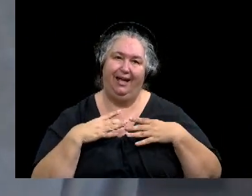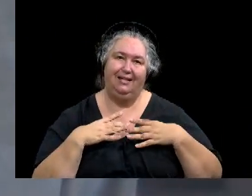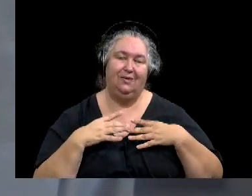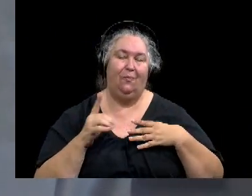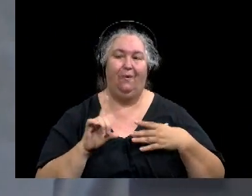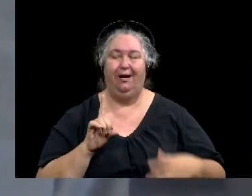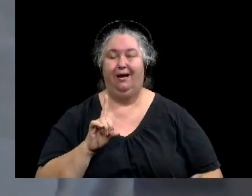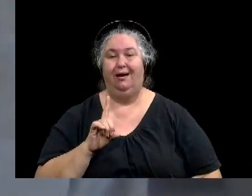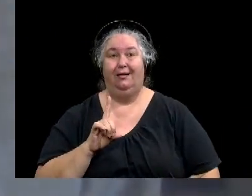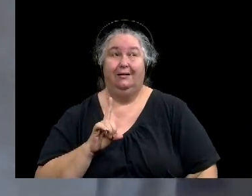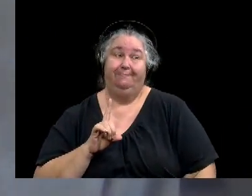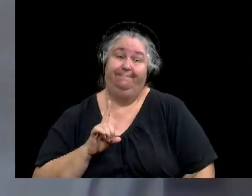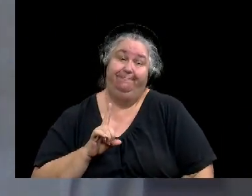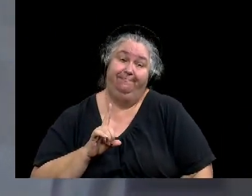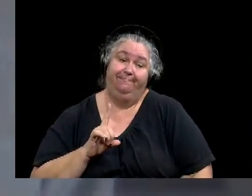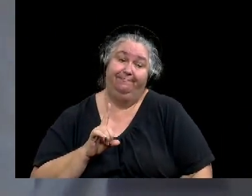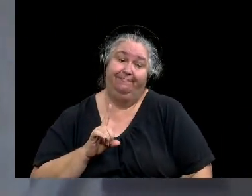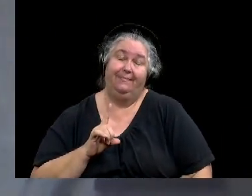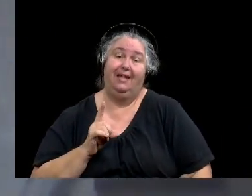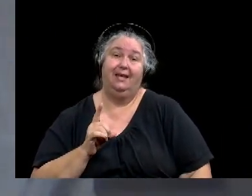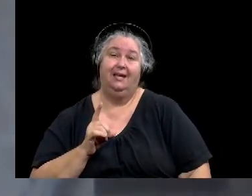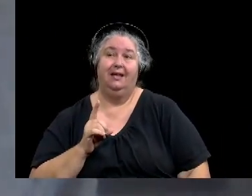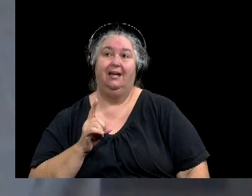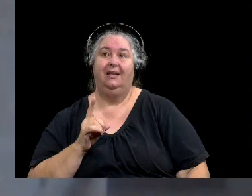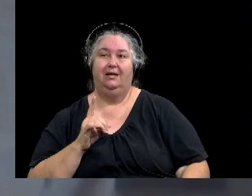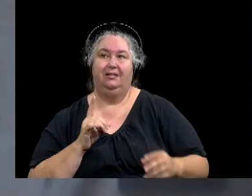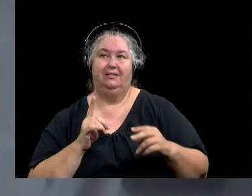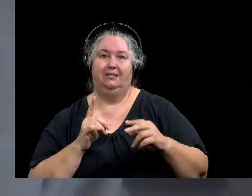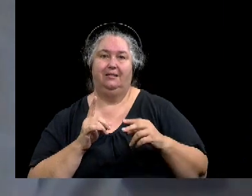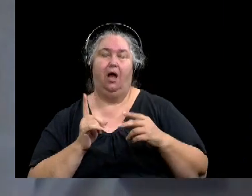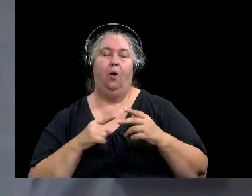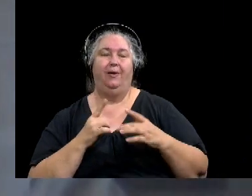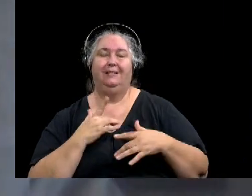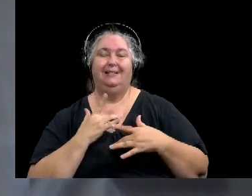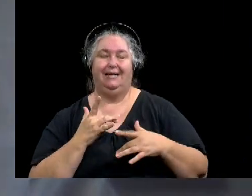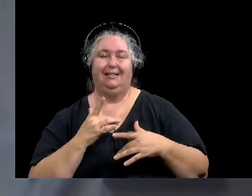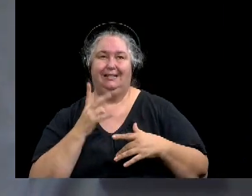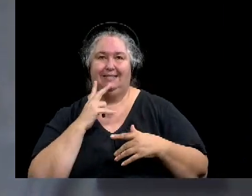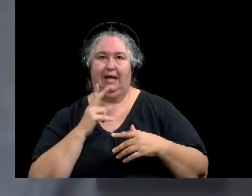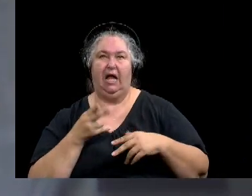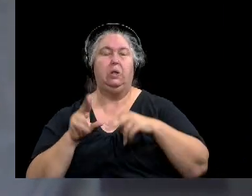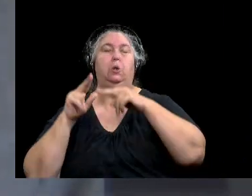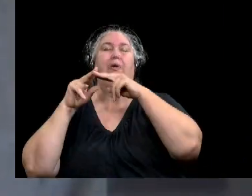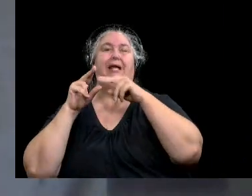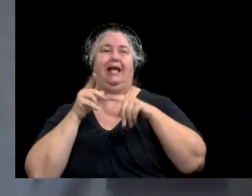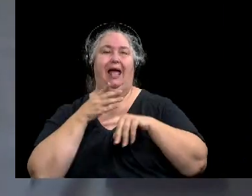there's seems to be a certain amount of surges after big events like